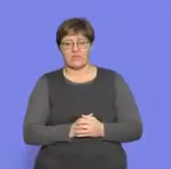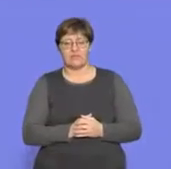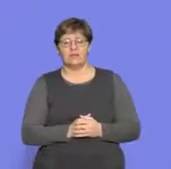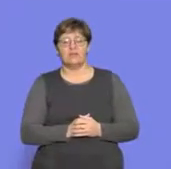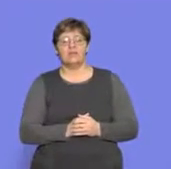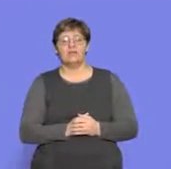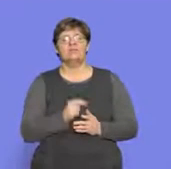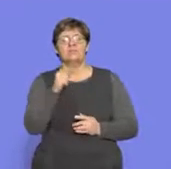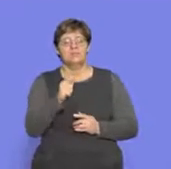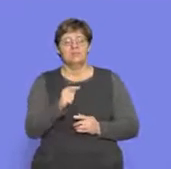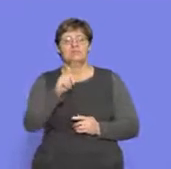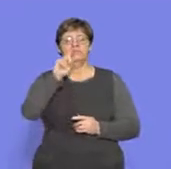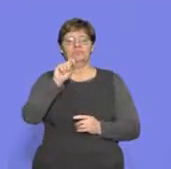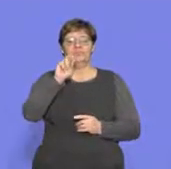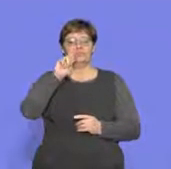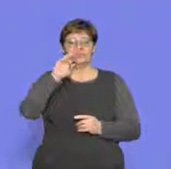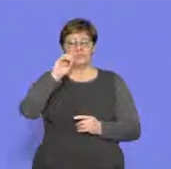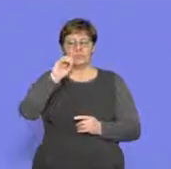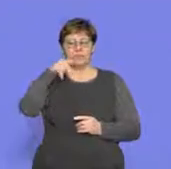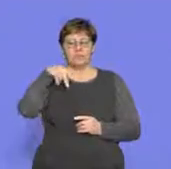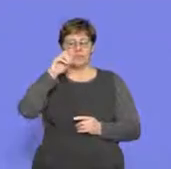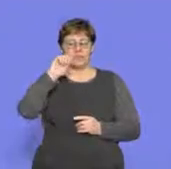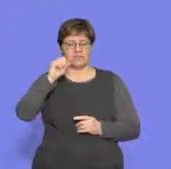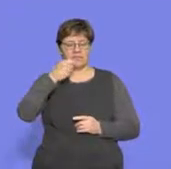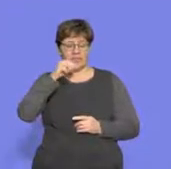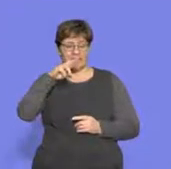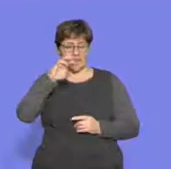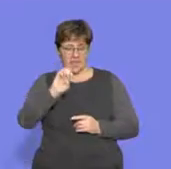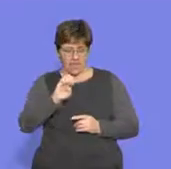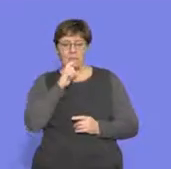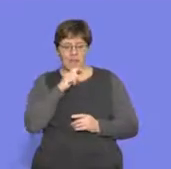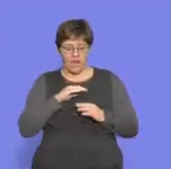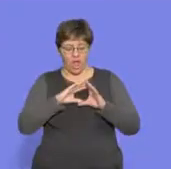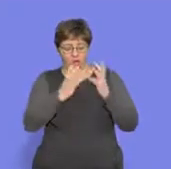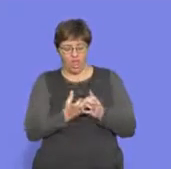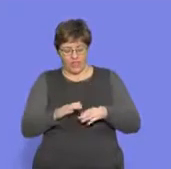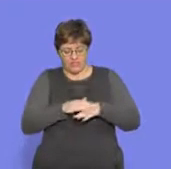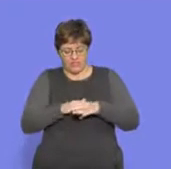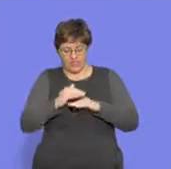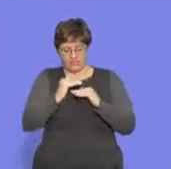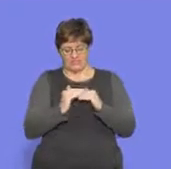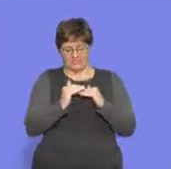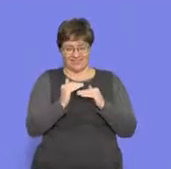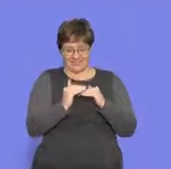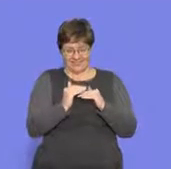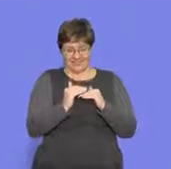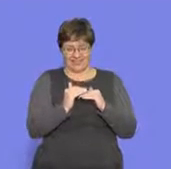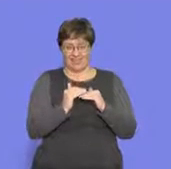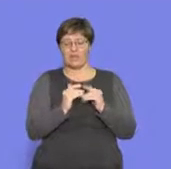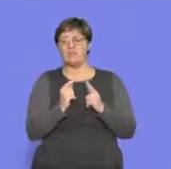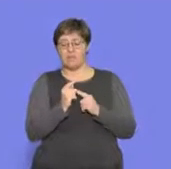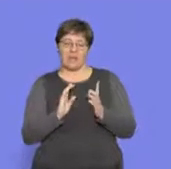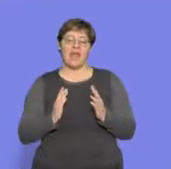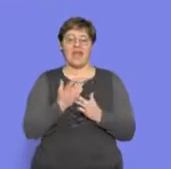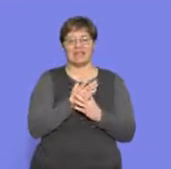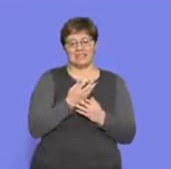So let's try and understand what the troposphere is. So the troposphere is the layer closest to the surface of the Earth, and we see that that's the layer that we